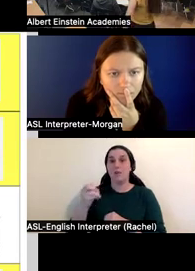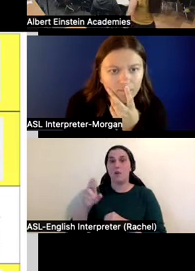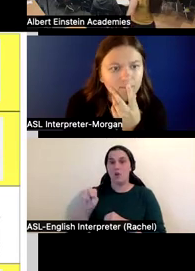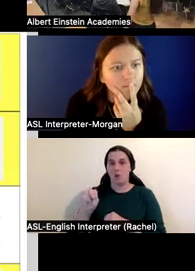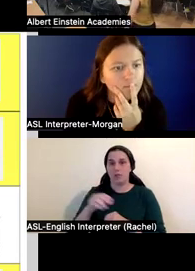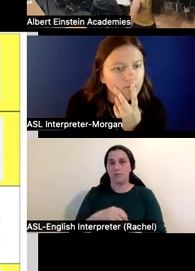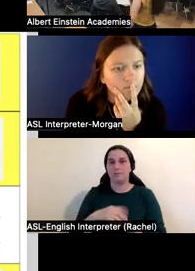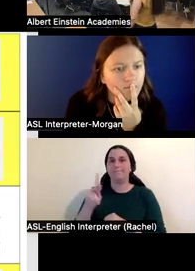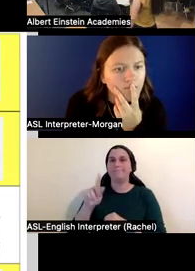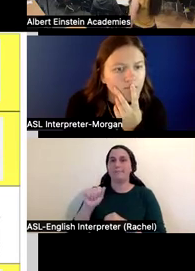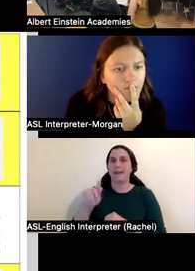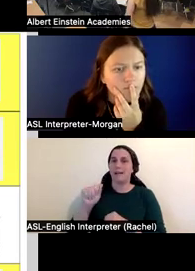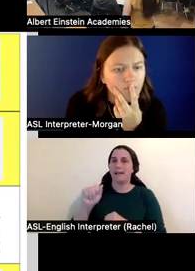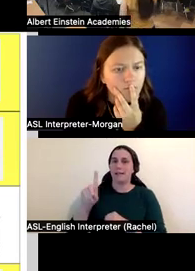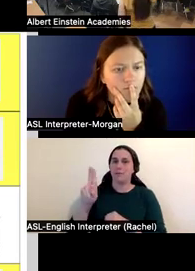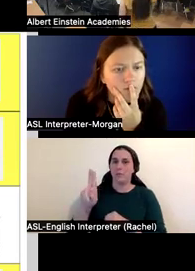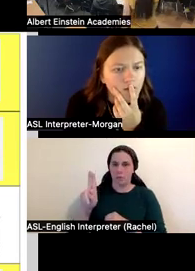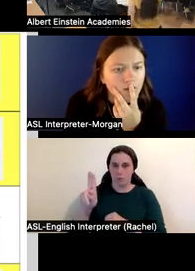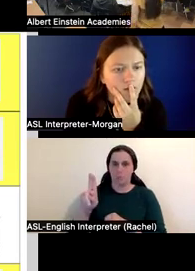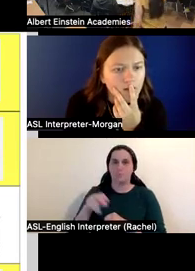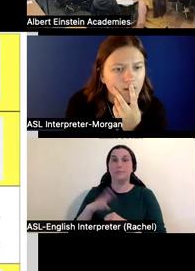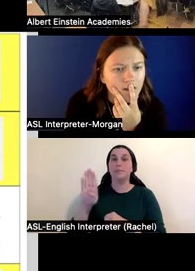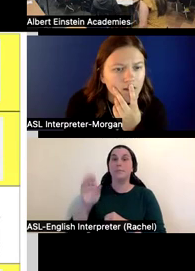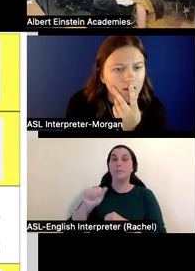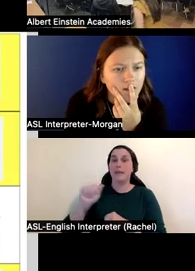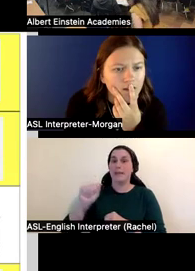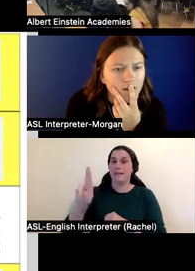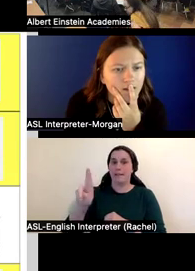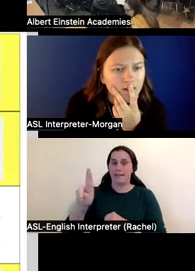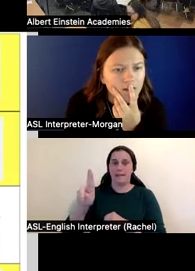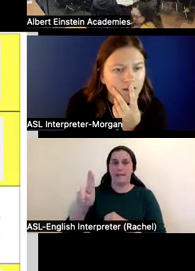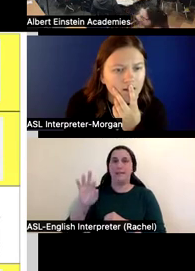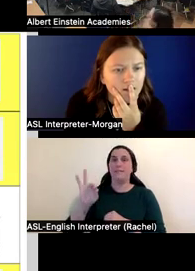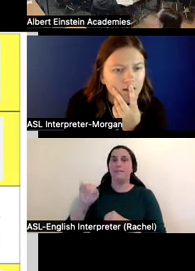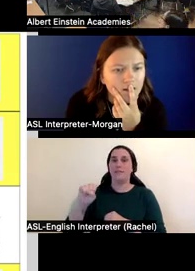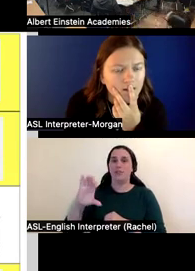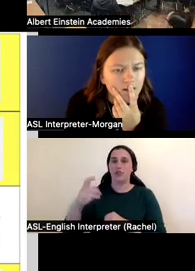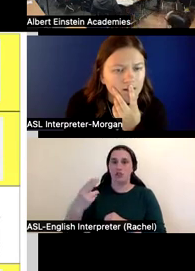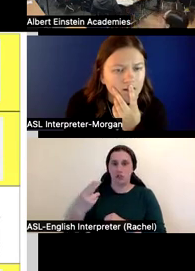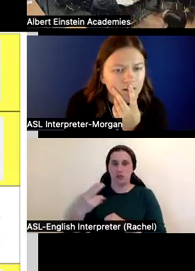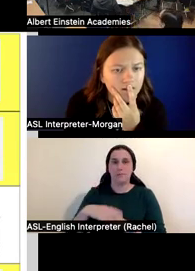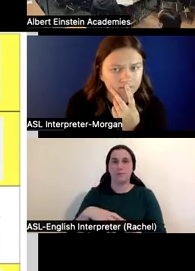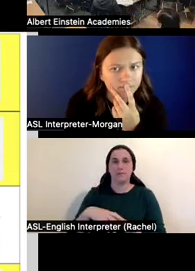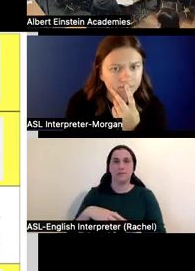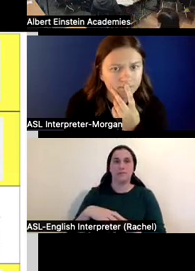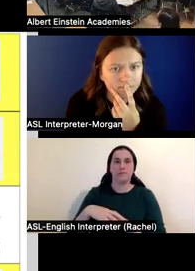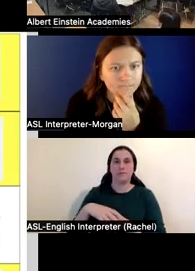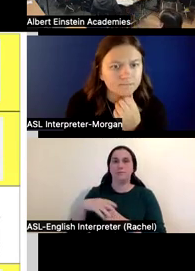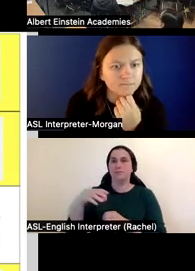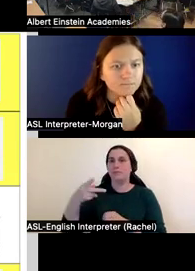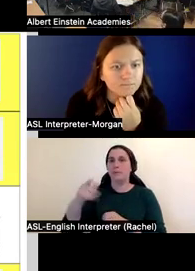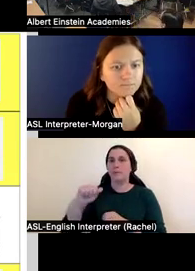Kakadu. Kakadu. Bär. Bär. Fisch. Fisch. Gans. Gans.